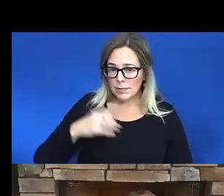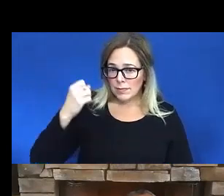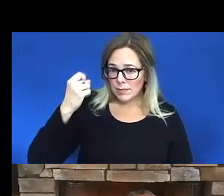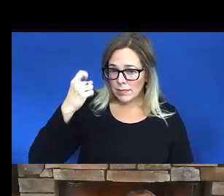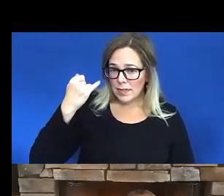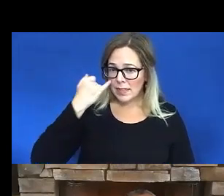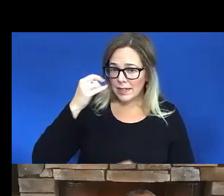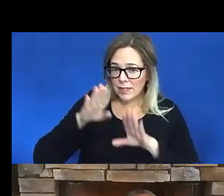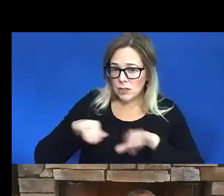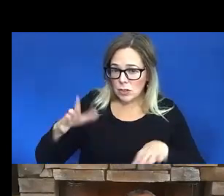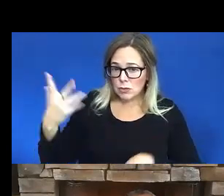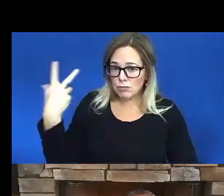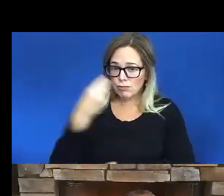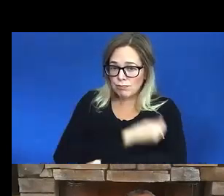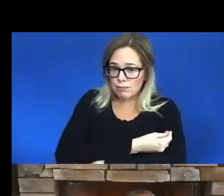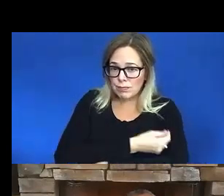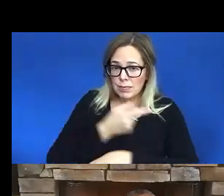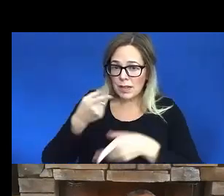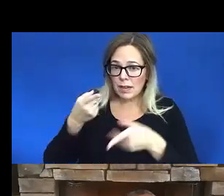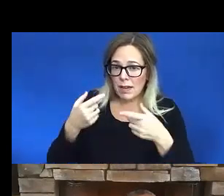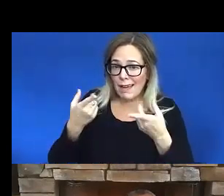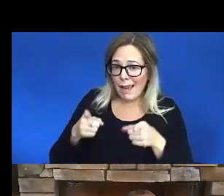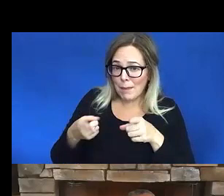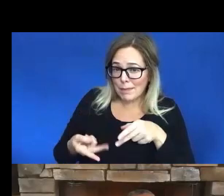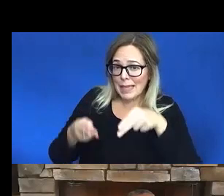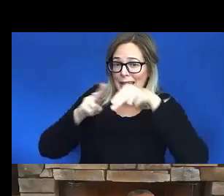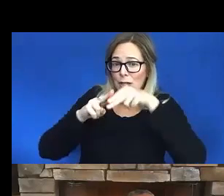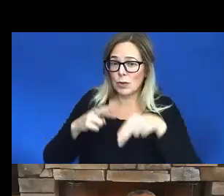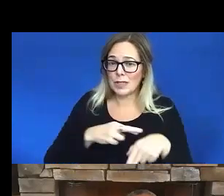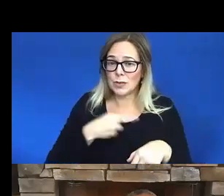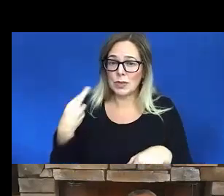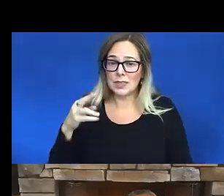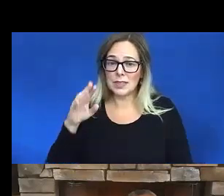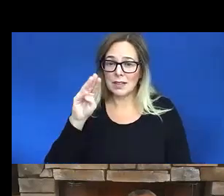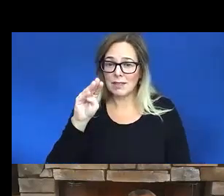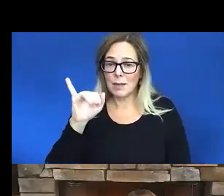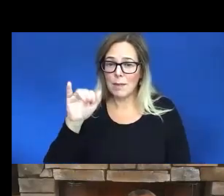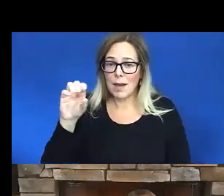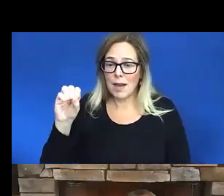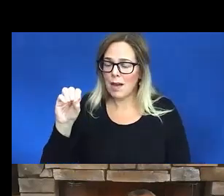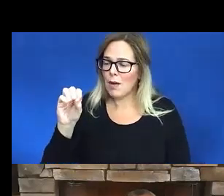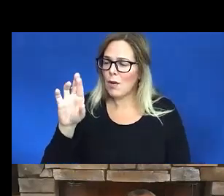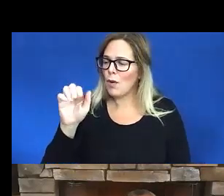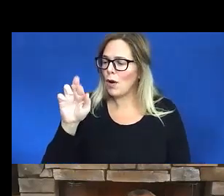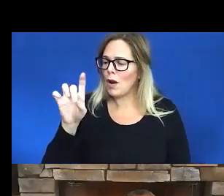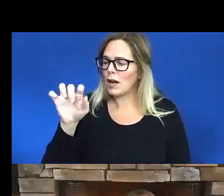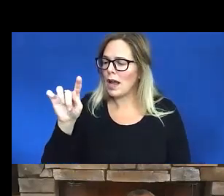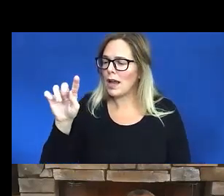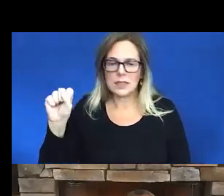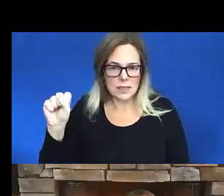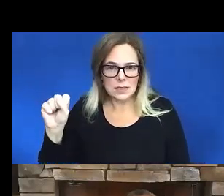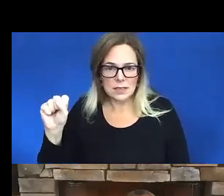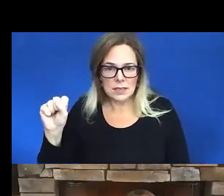vaccine. Is this true? Do we know? Yeah, I think there's data on adolescents and